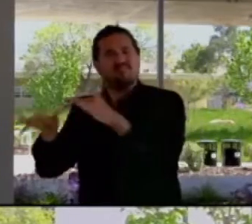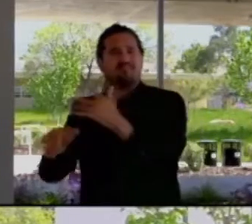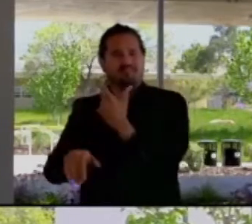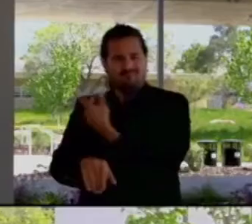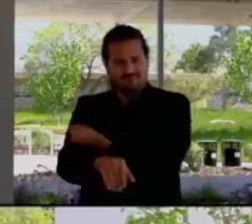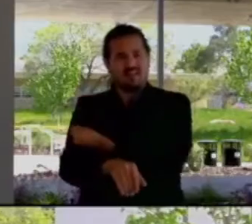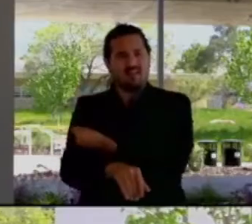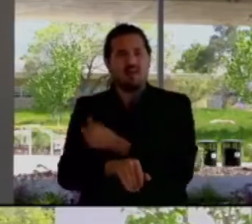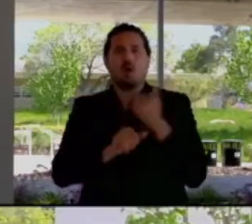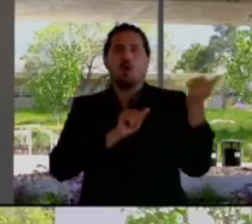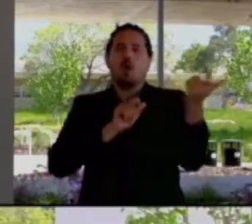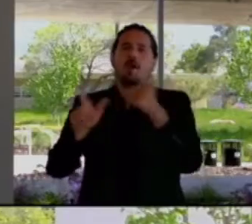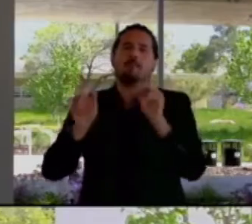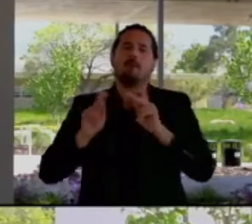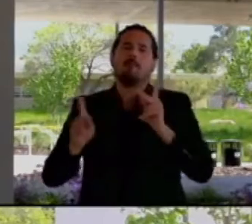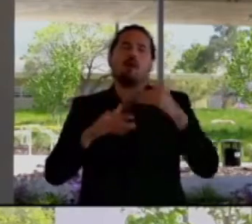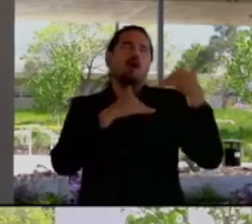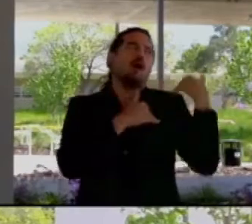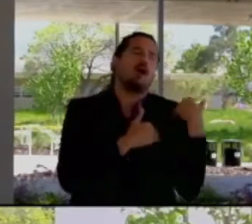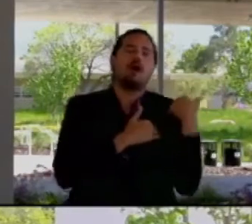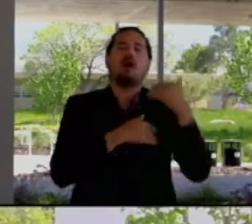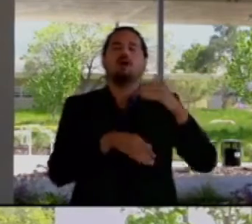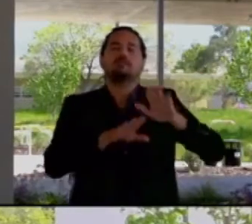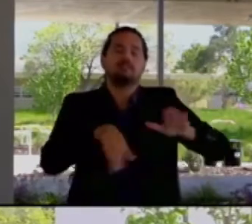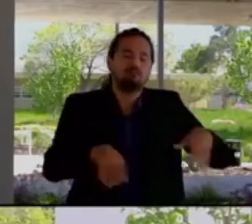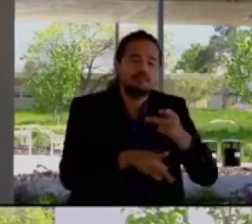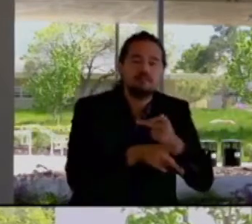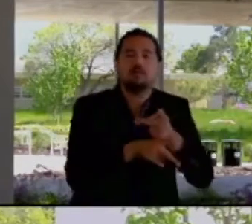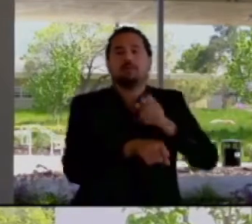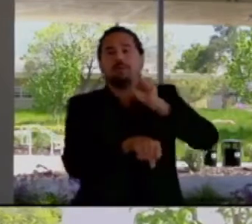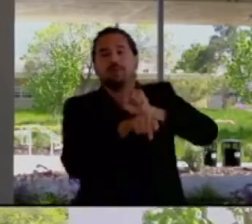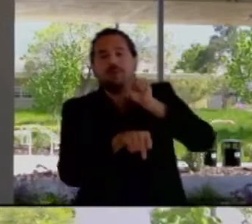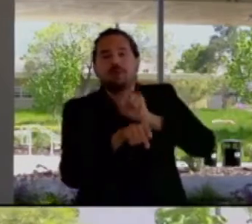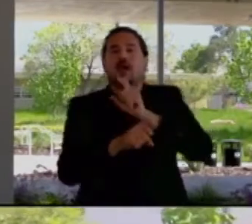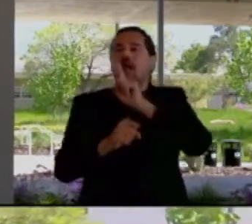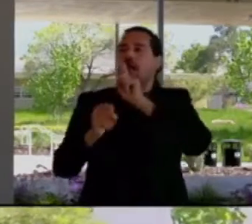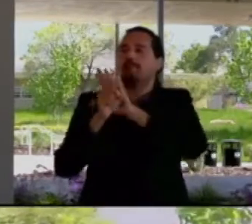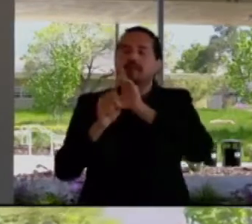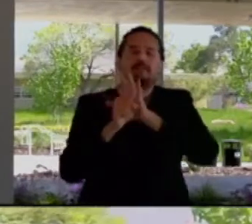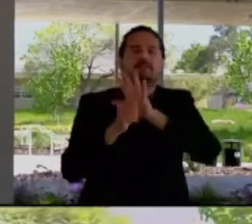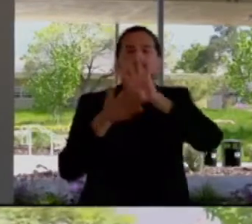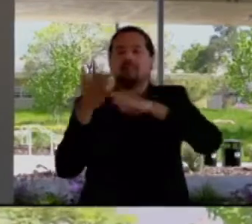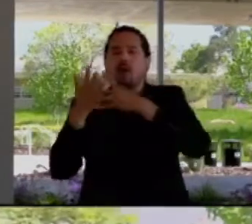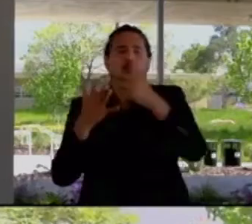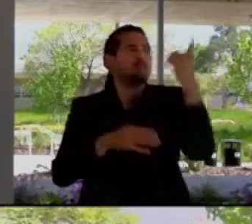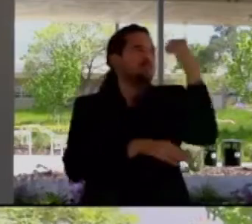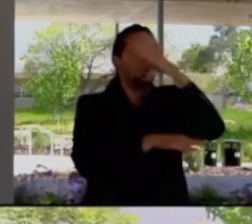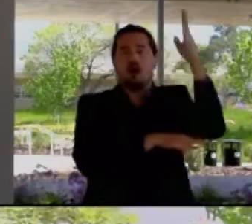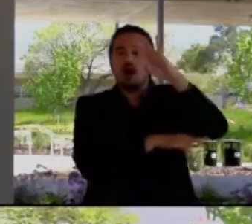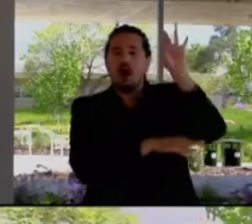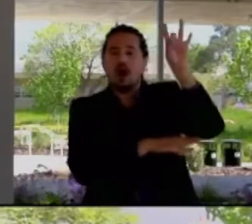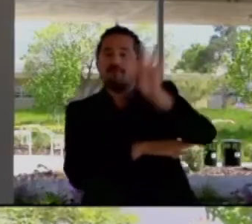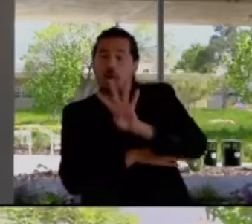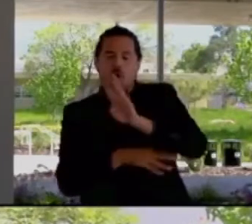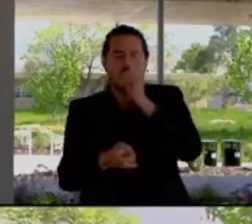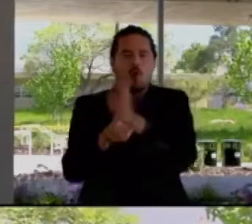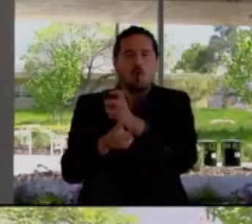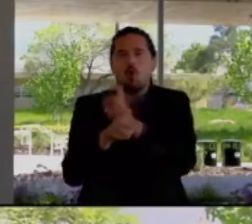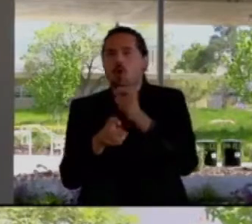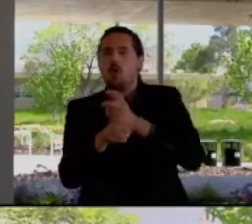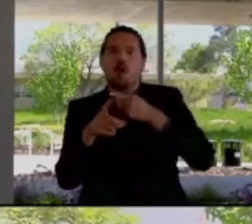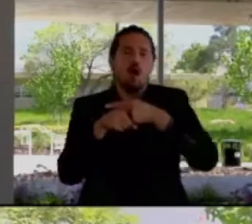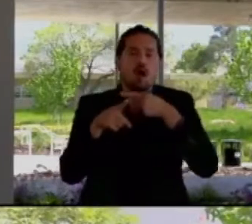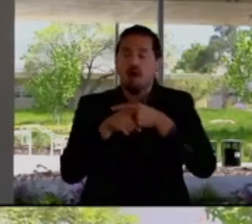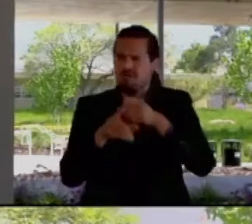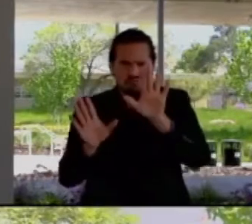responsibilities. You can't maybe get to a daytime clinic, which is why we are switching our strategy and making sure that